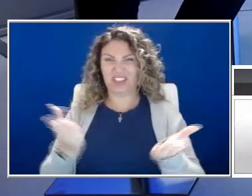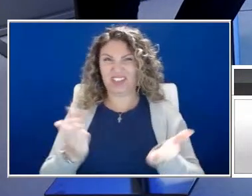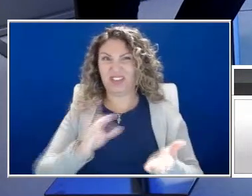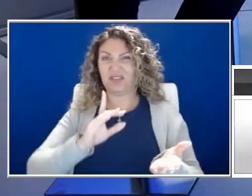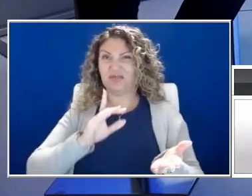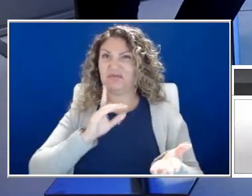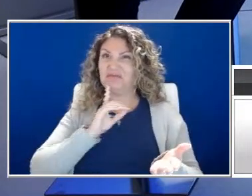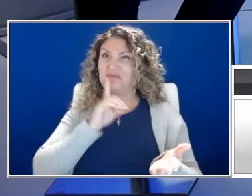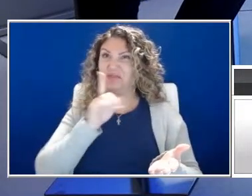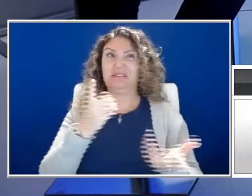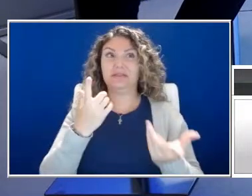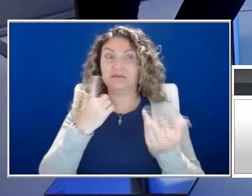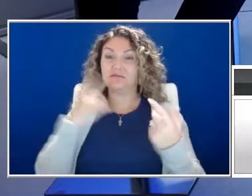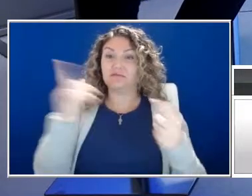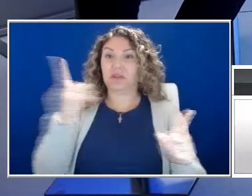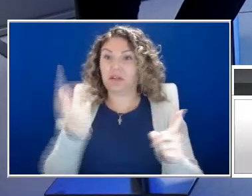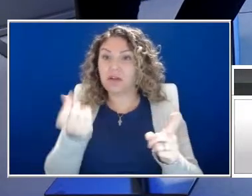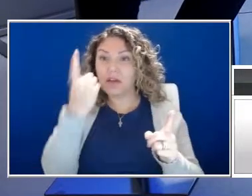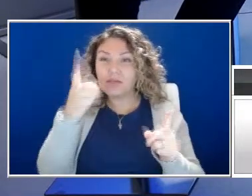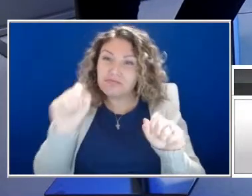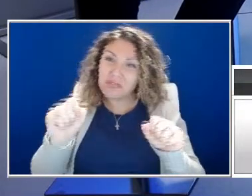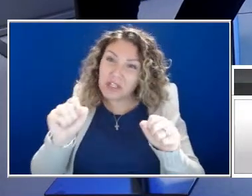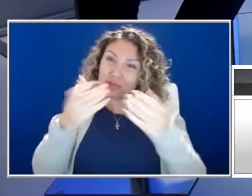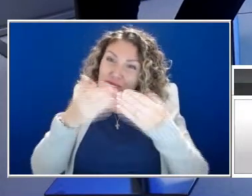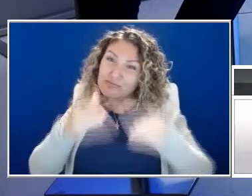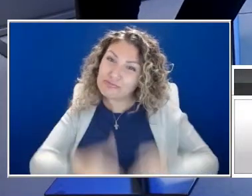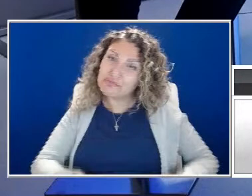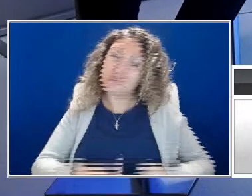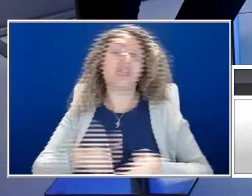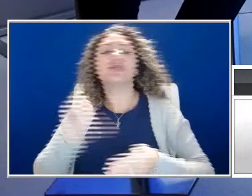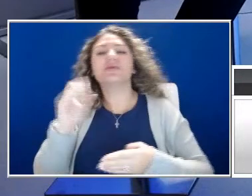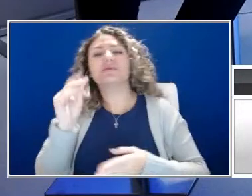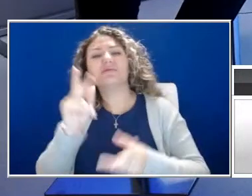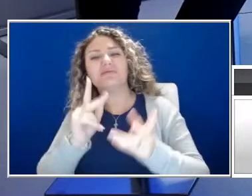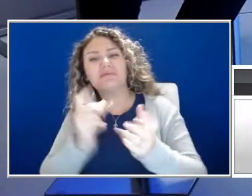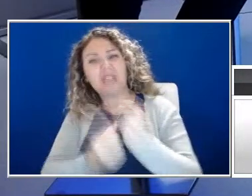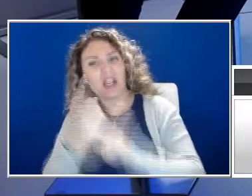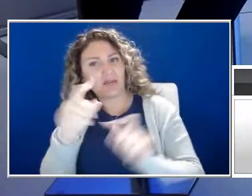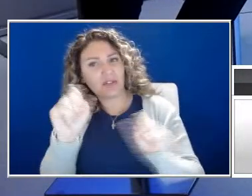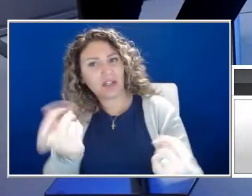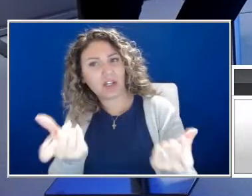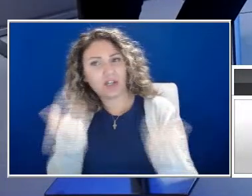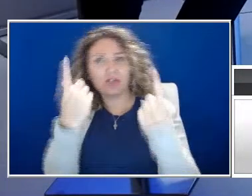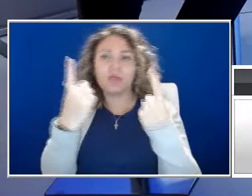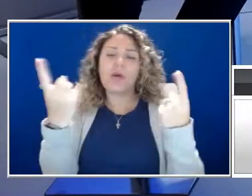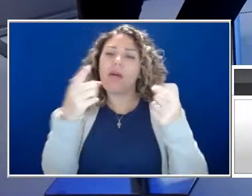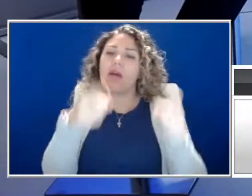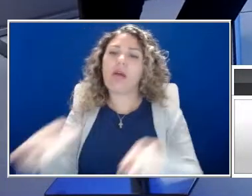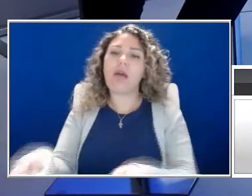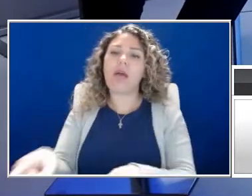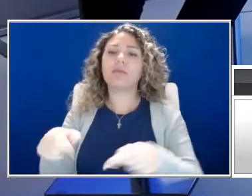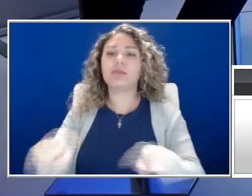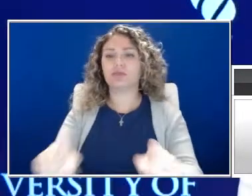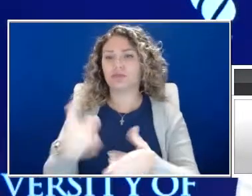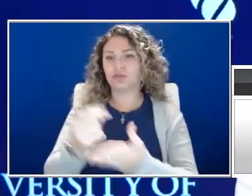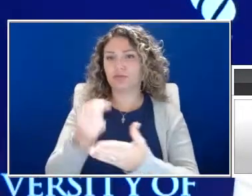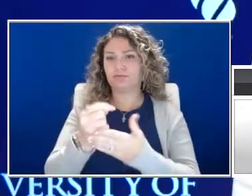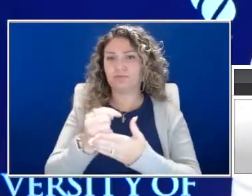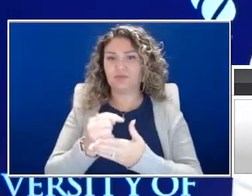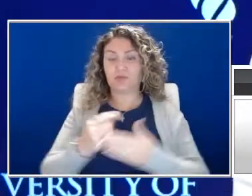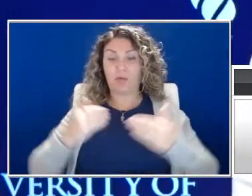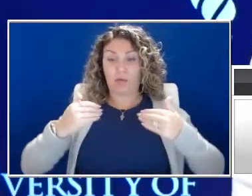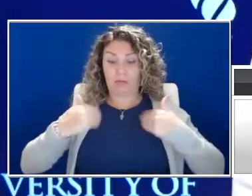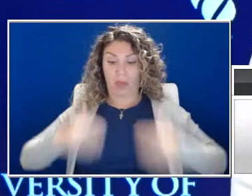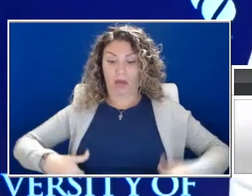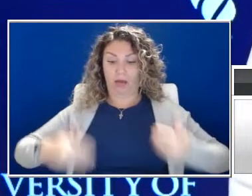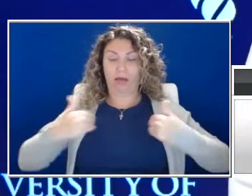what's happening, but kind of break it down, kind of in layman's terms, exactly what's happening during CAR T treatment. There are cells in our body that